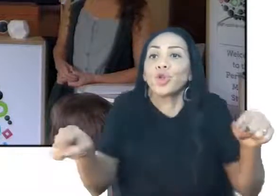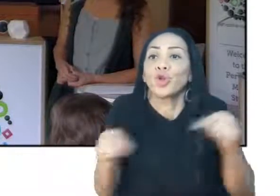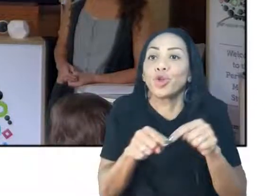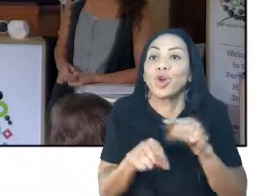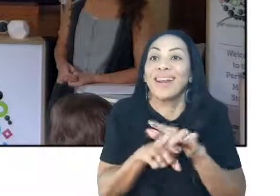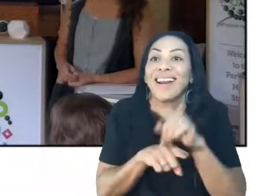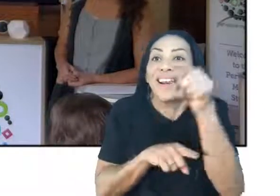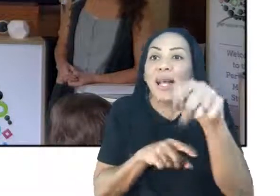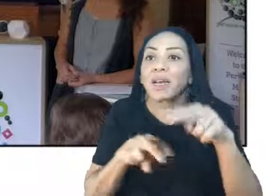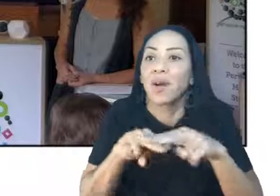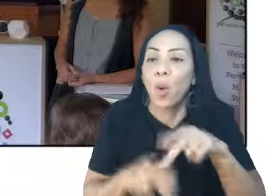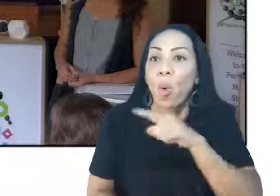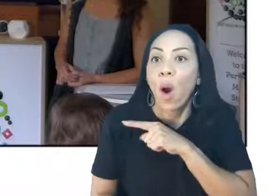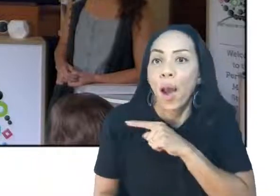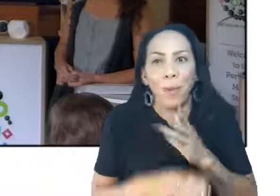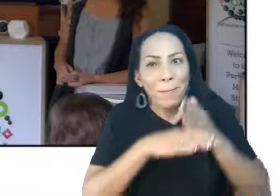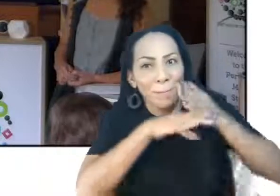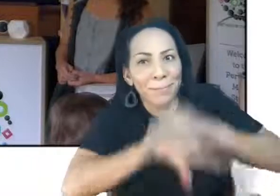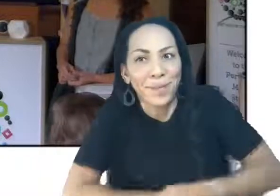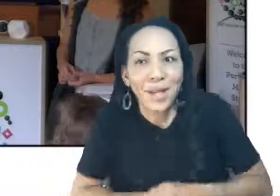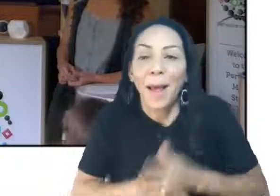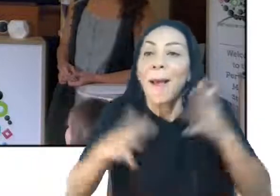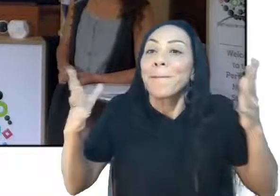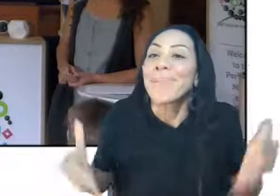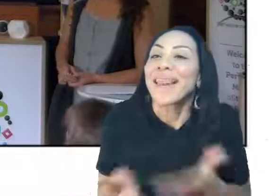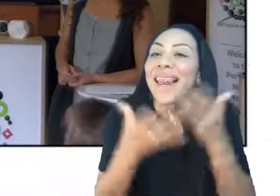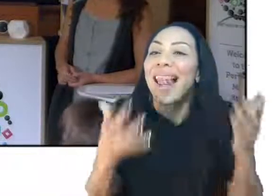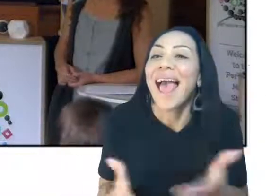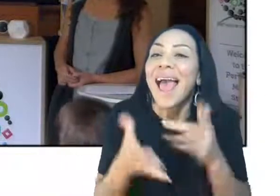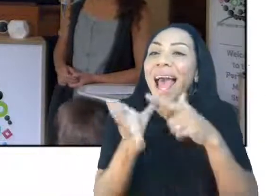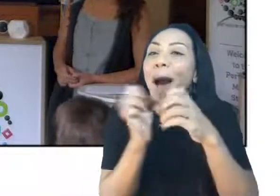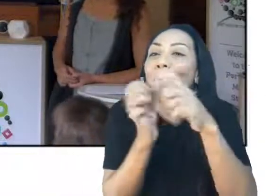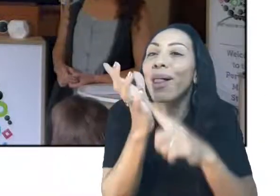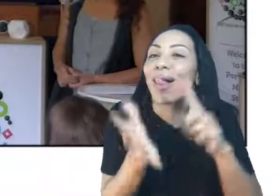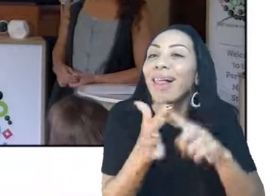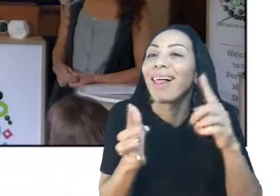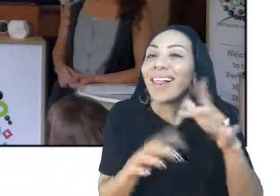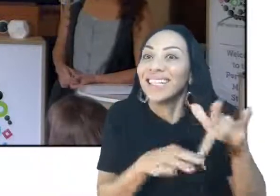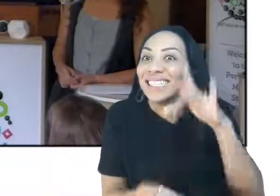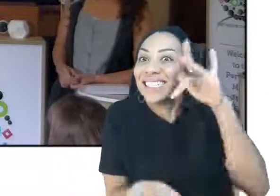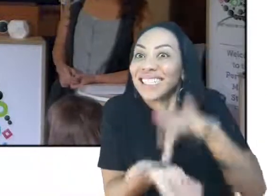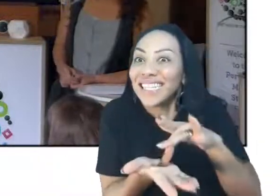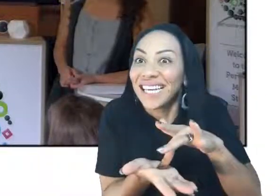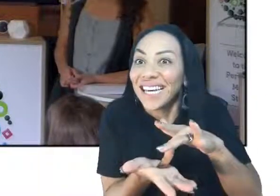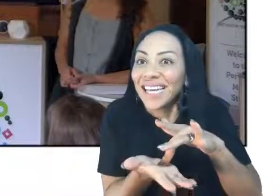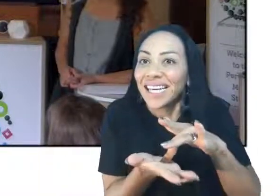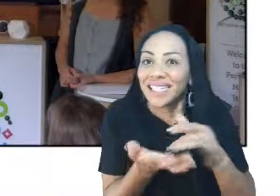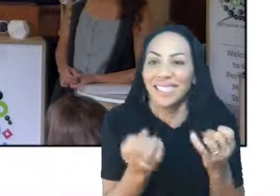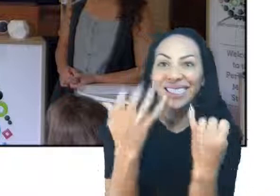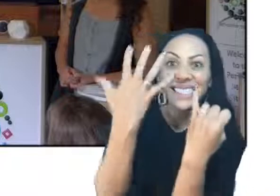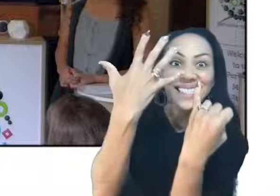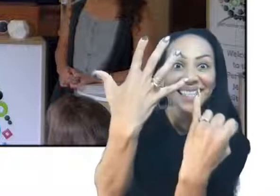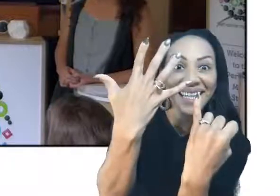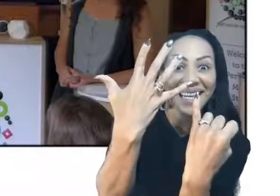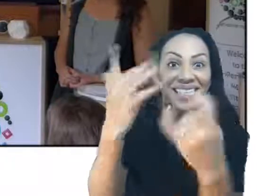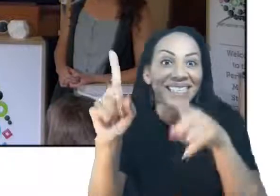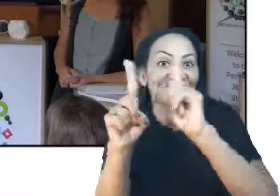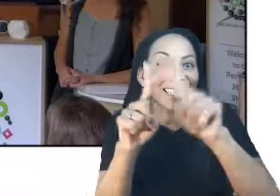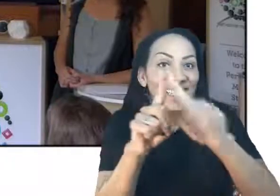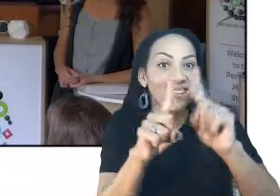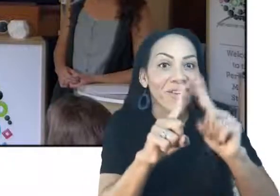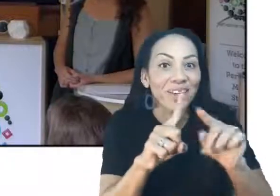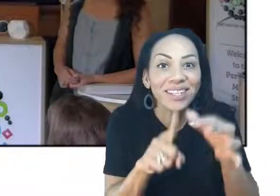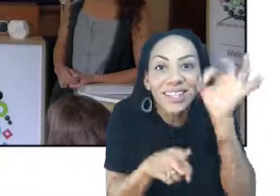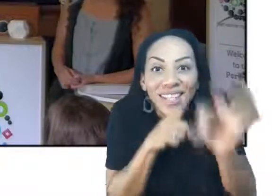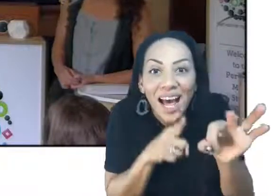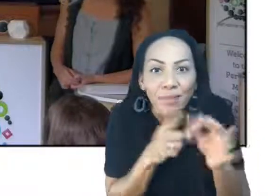Playable City, where we've got 6 exciting new prototypes on show around the city for you to come and play with. Full details and schedule for that are on